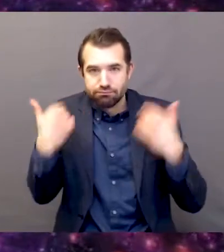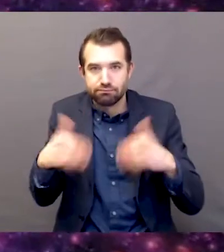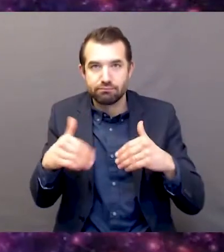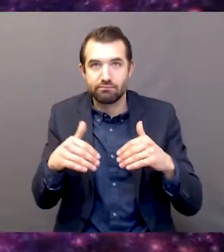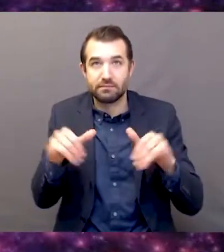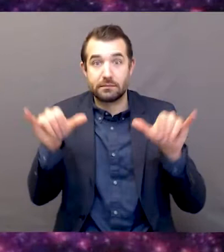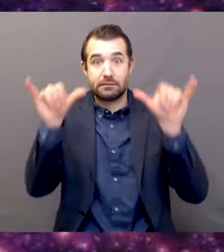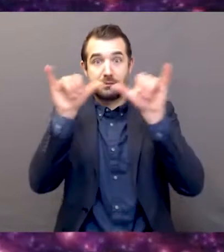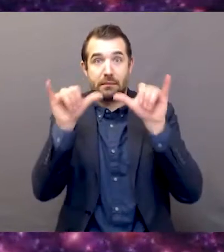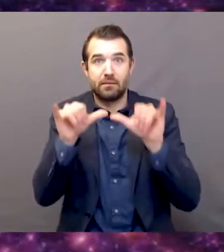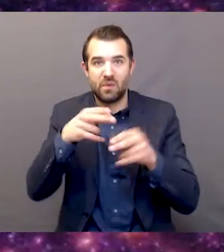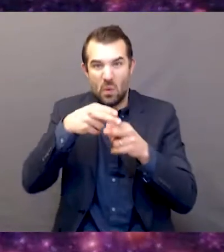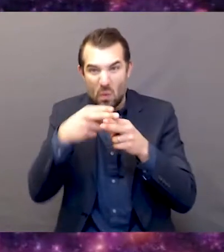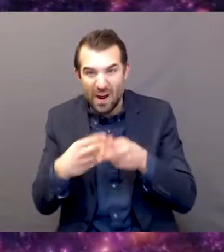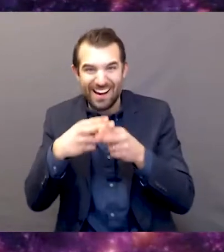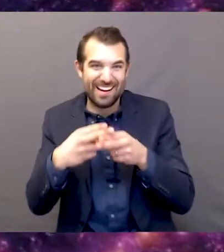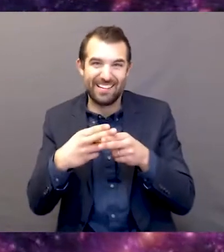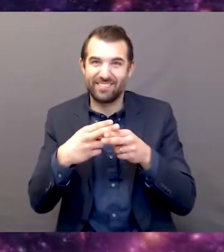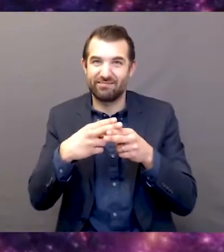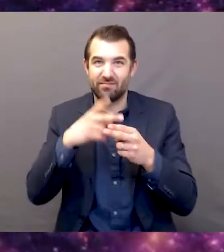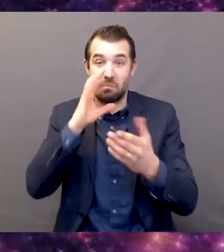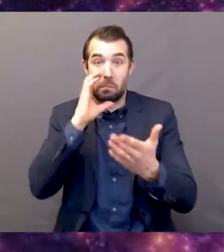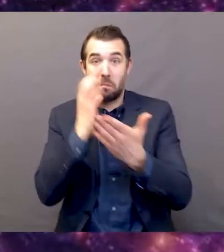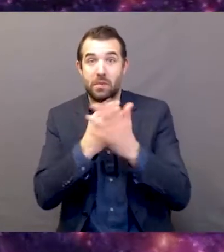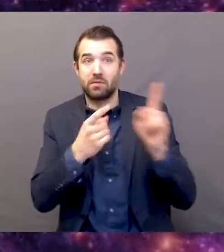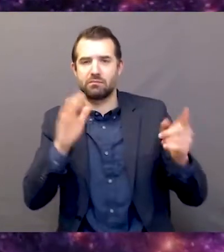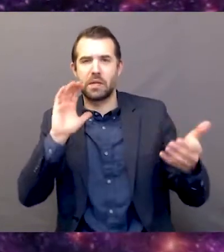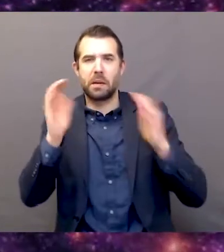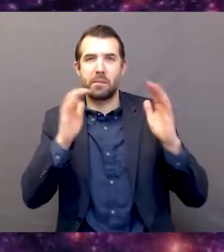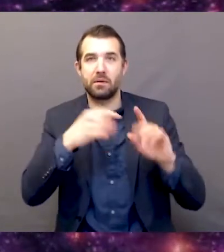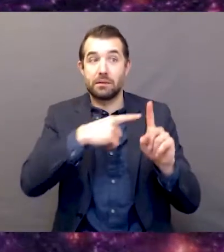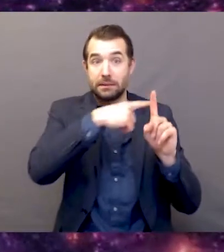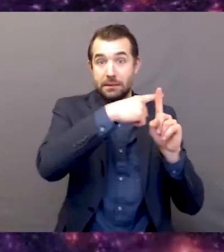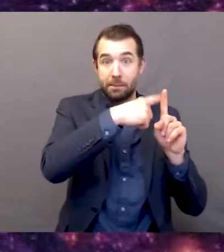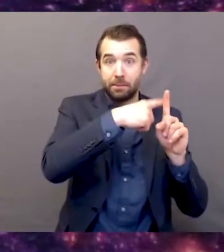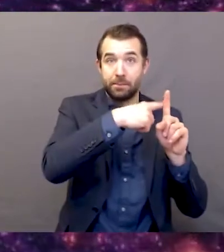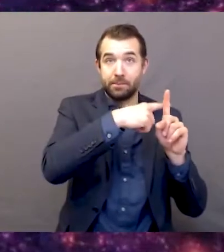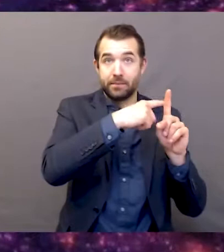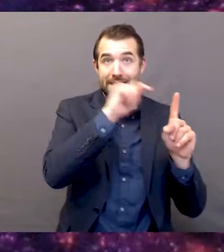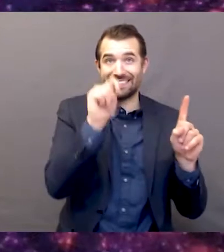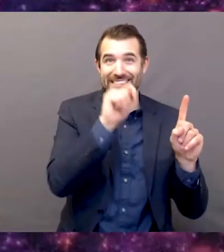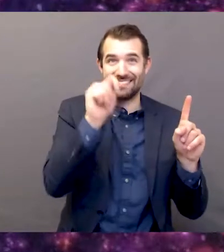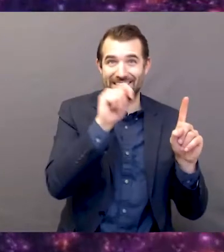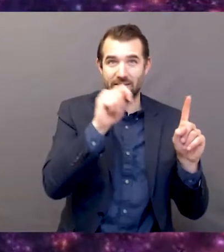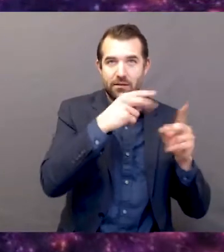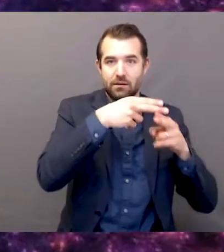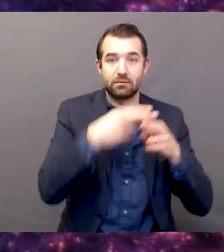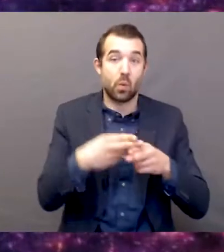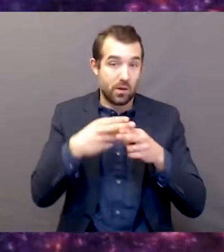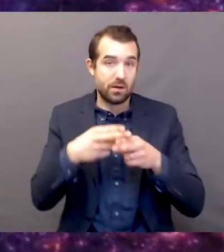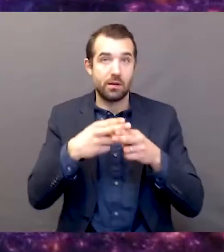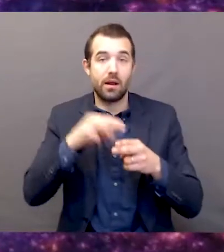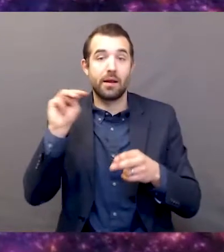mass. You see over here the expression showing the relationship between temperature T, the mass m, and the size and radius